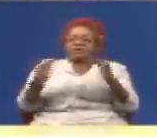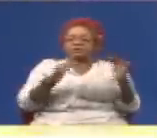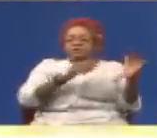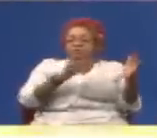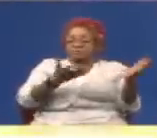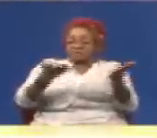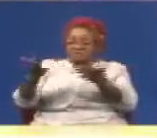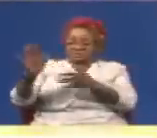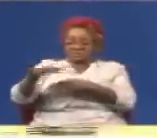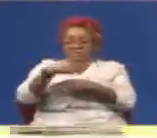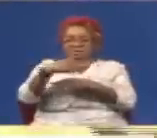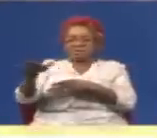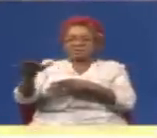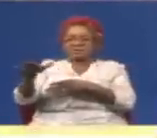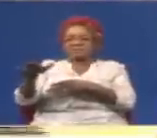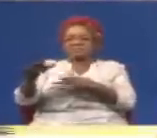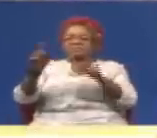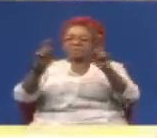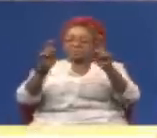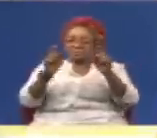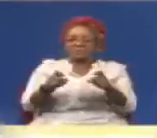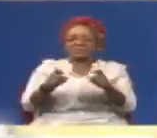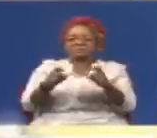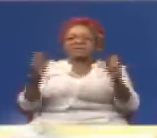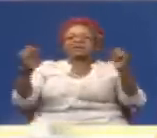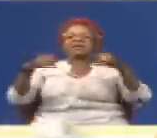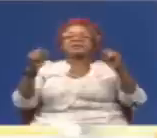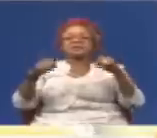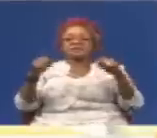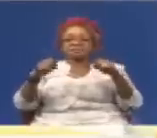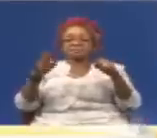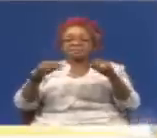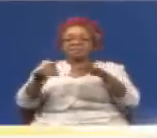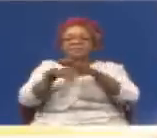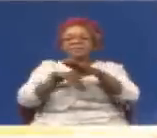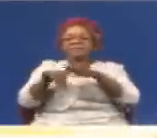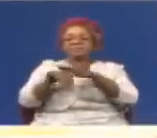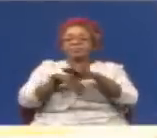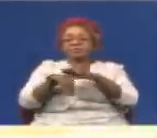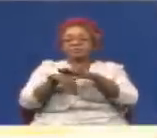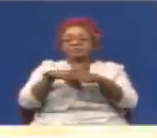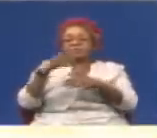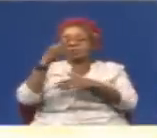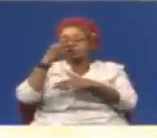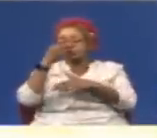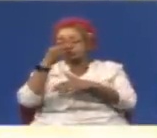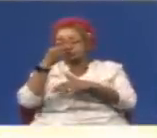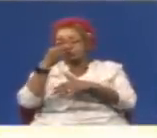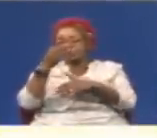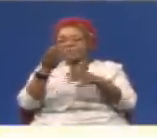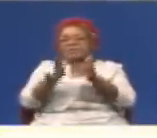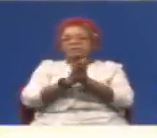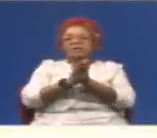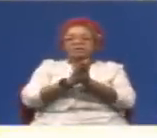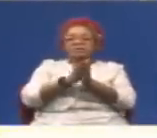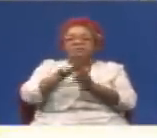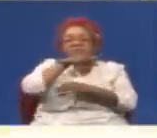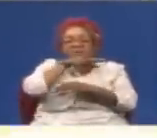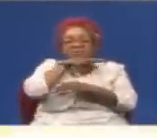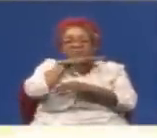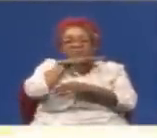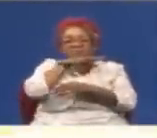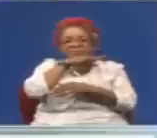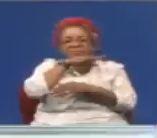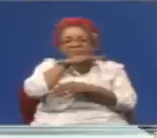Mbunge, is there to be the motion agreed by the principals, agreed by William Ruto and agreed by